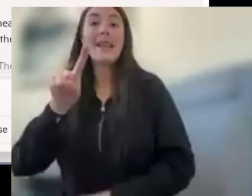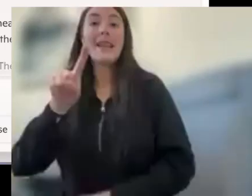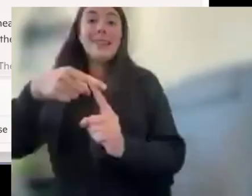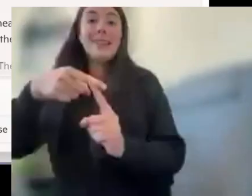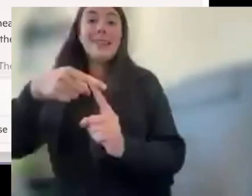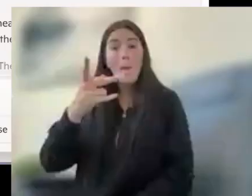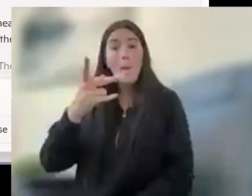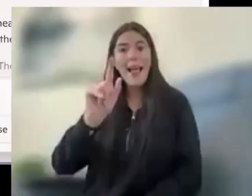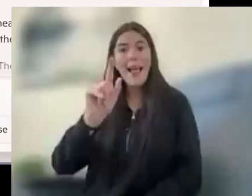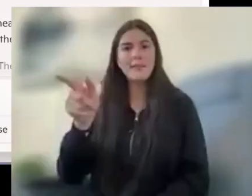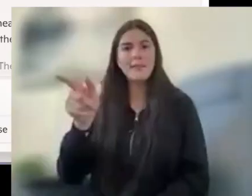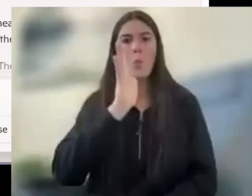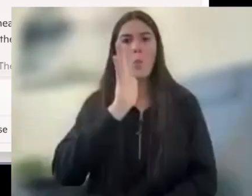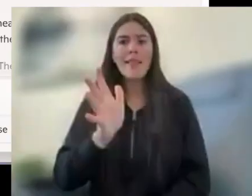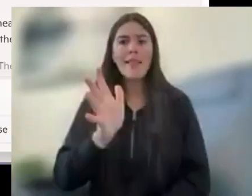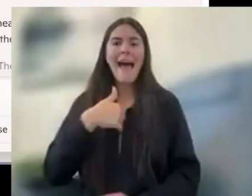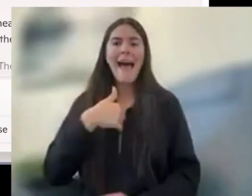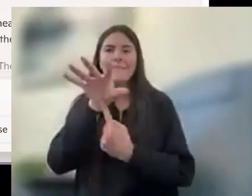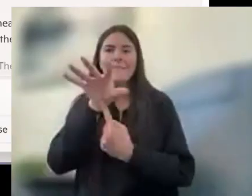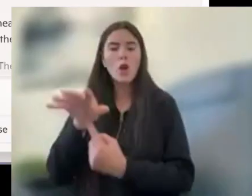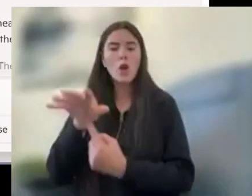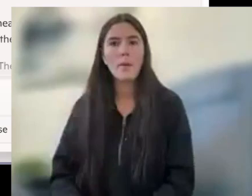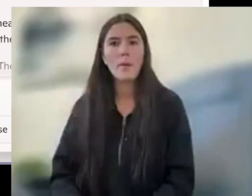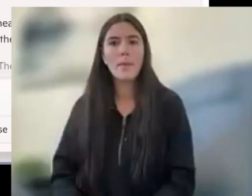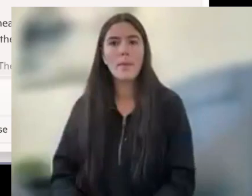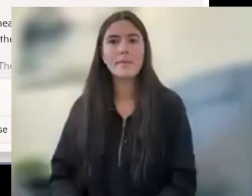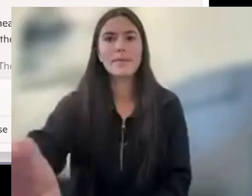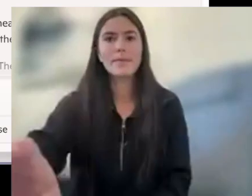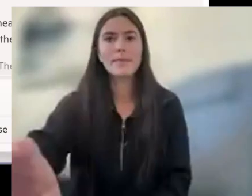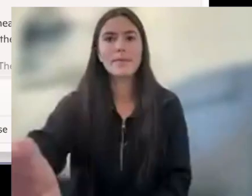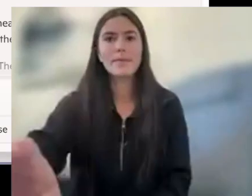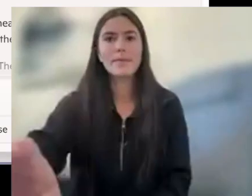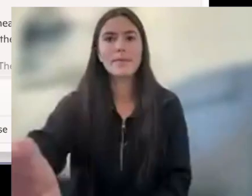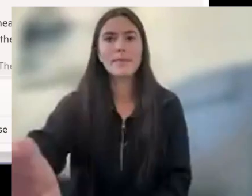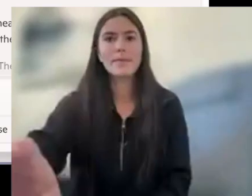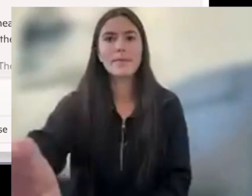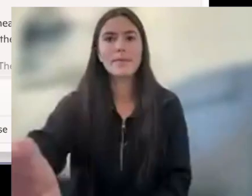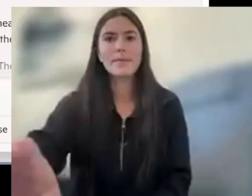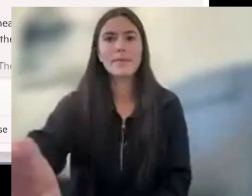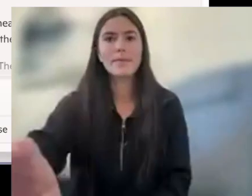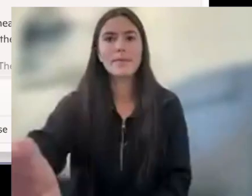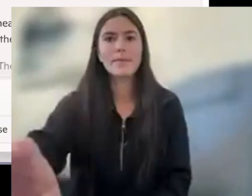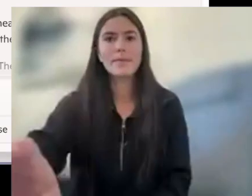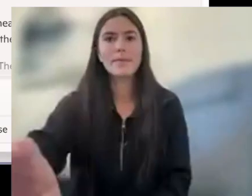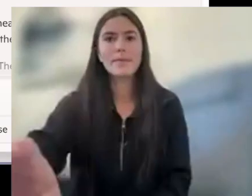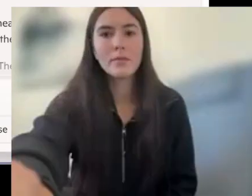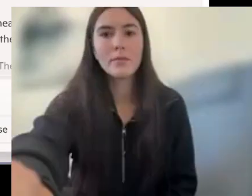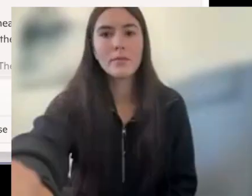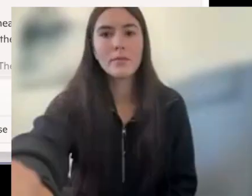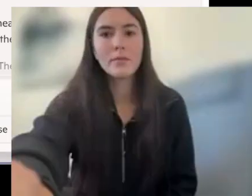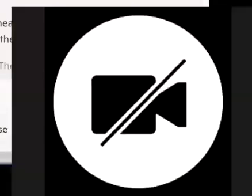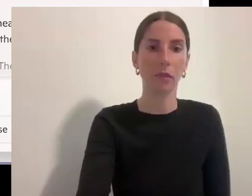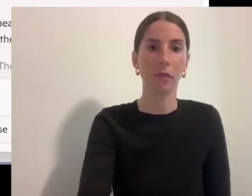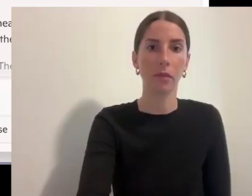have vision of your video. It doesn't mean that it will watch the video. It means that for the most